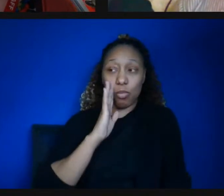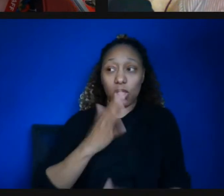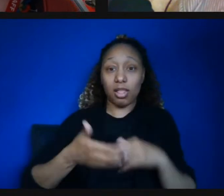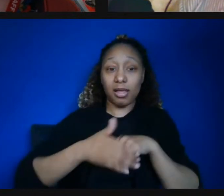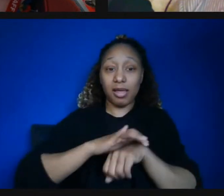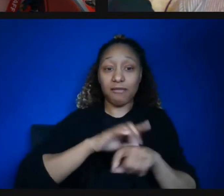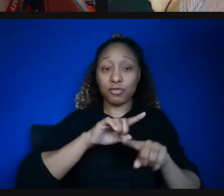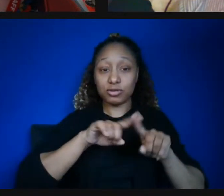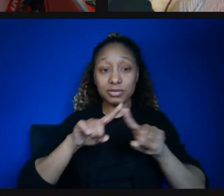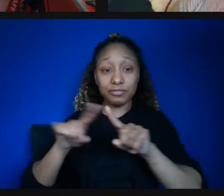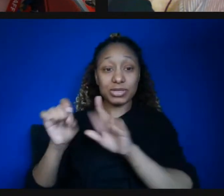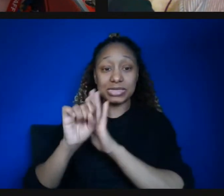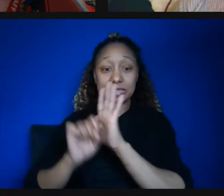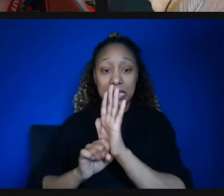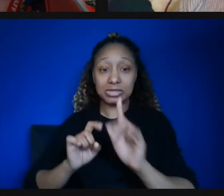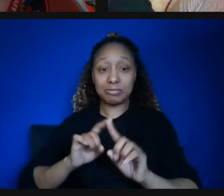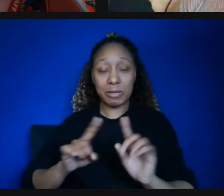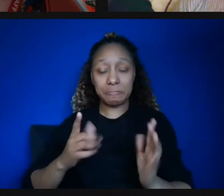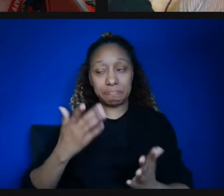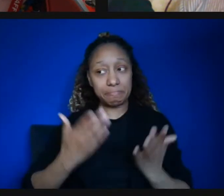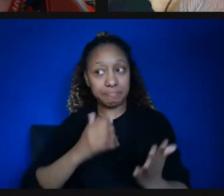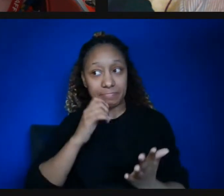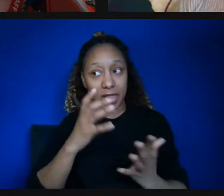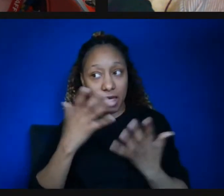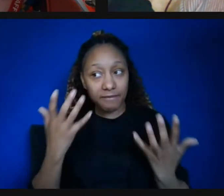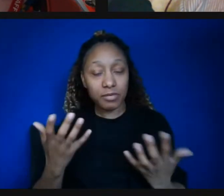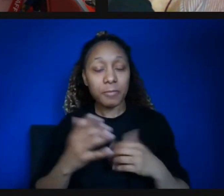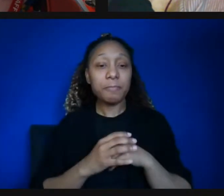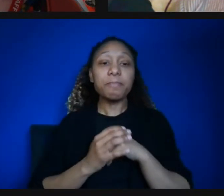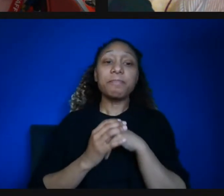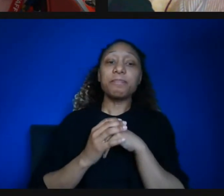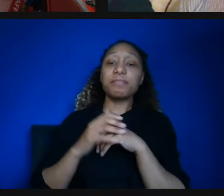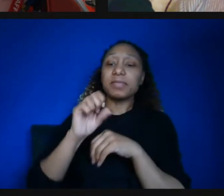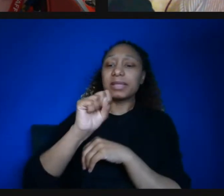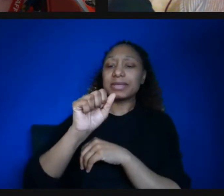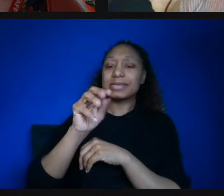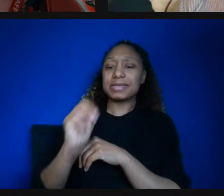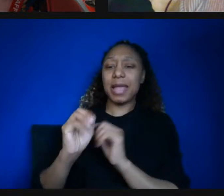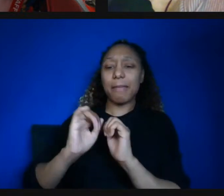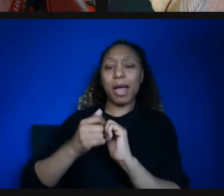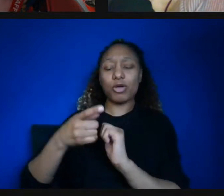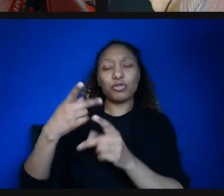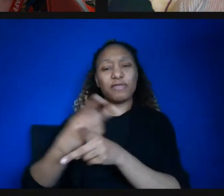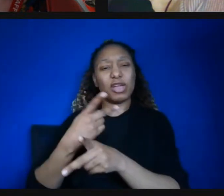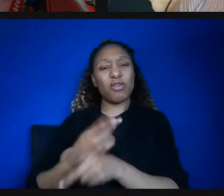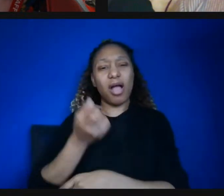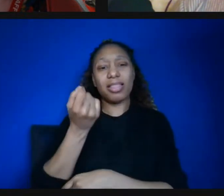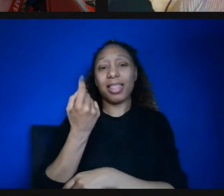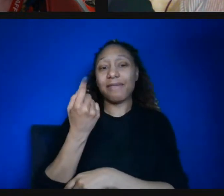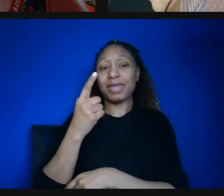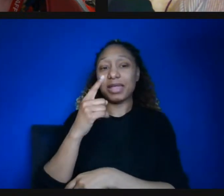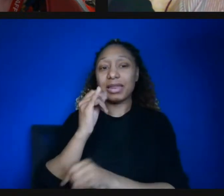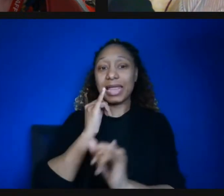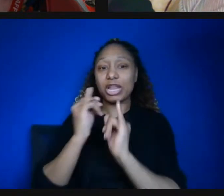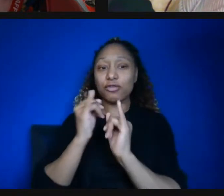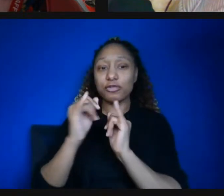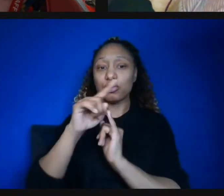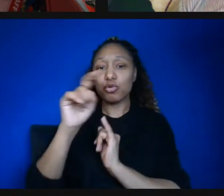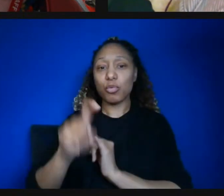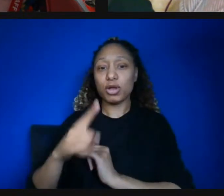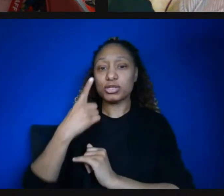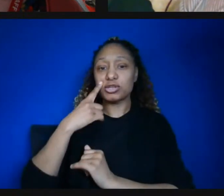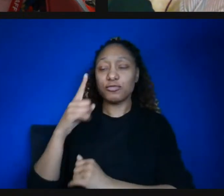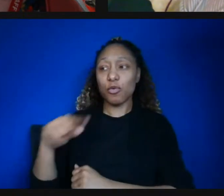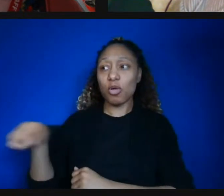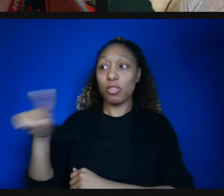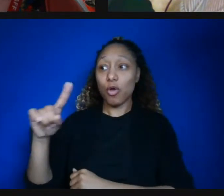Cool, thank you. Sam would like to know, how did you come up with the 11 interview questions for the oral history participants?